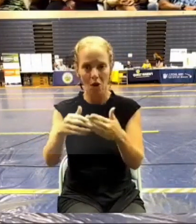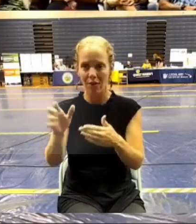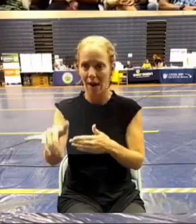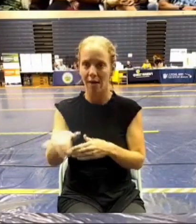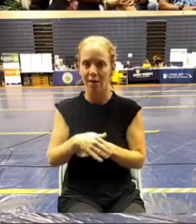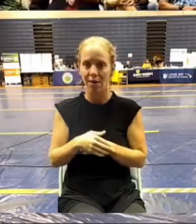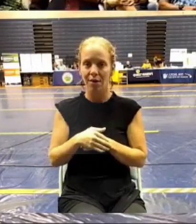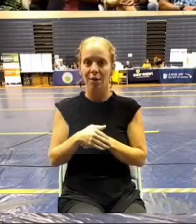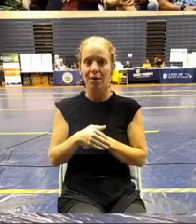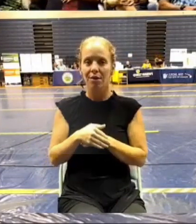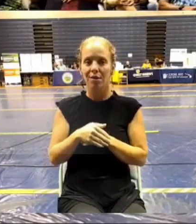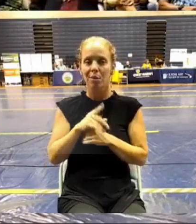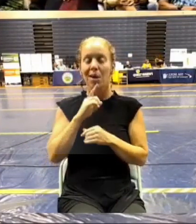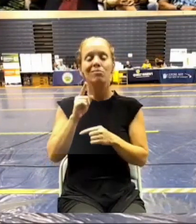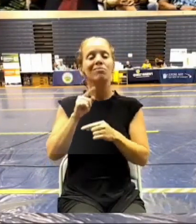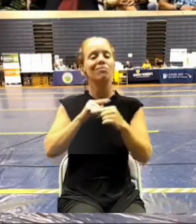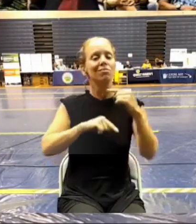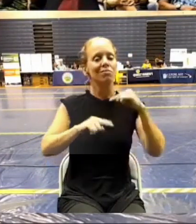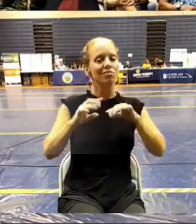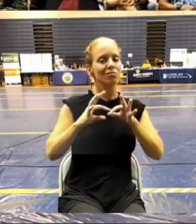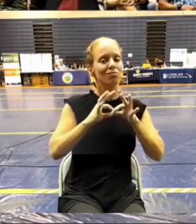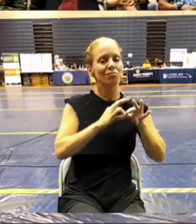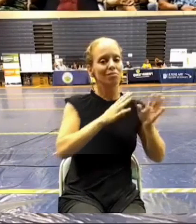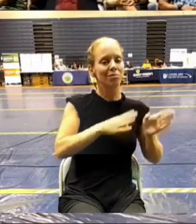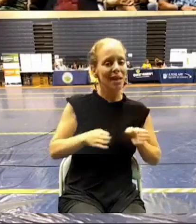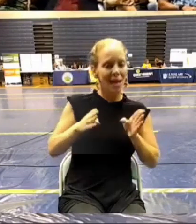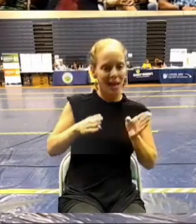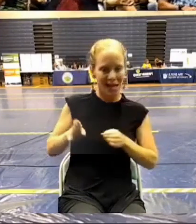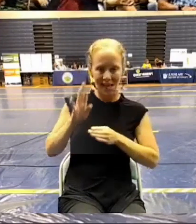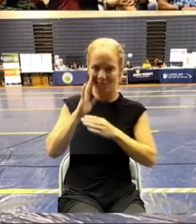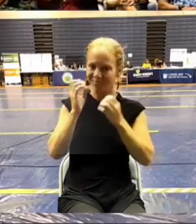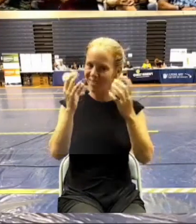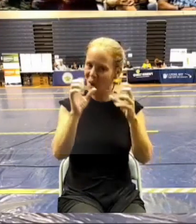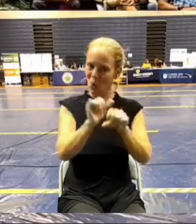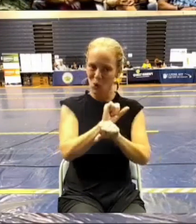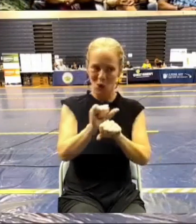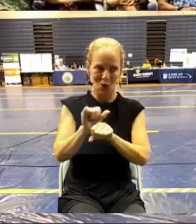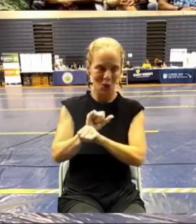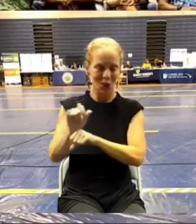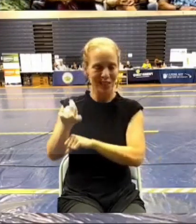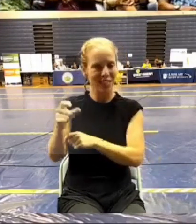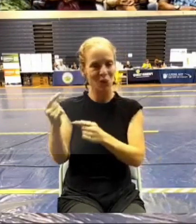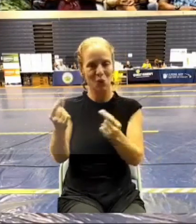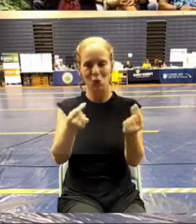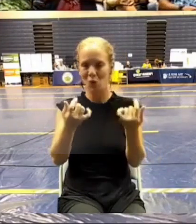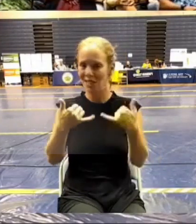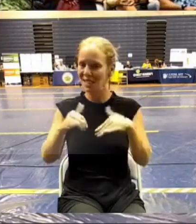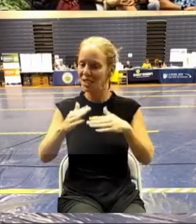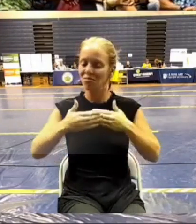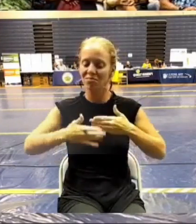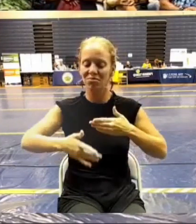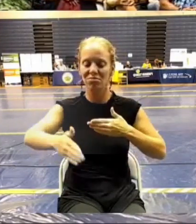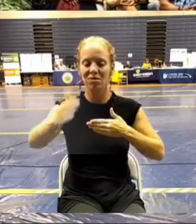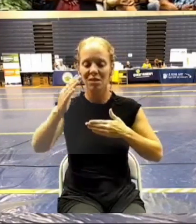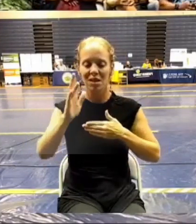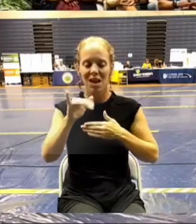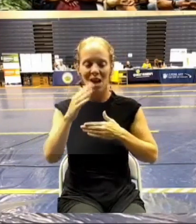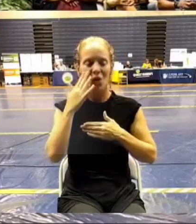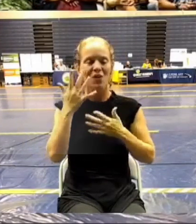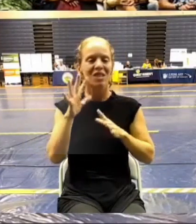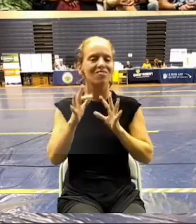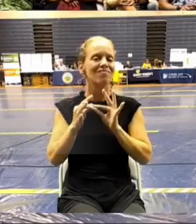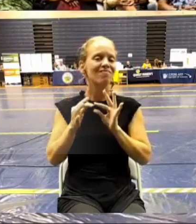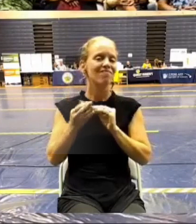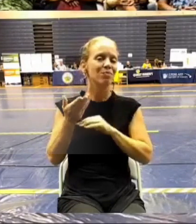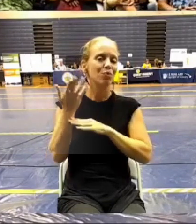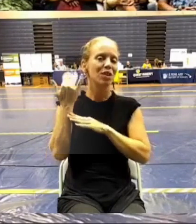back into the planning, there's going to be a lot of work that needs to be done. I know I said this previously at